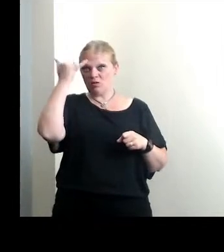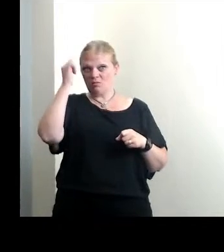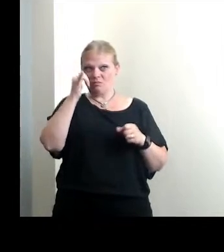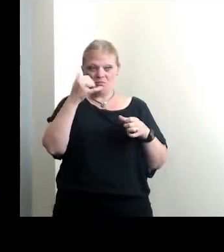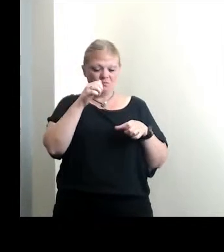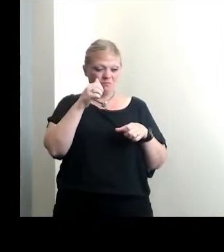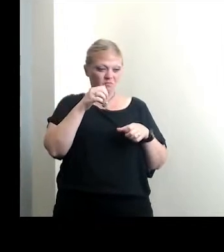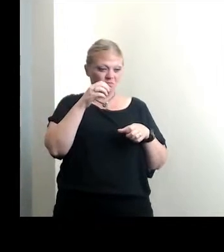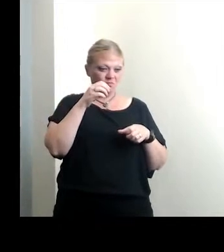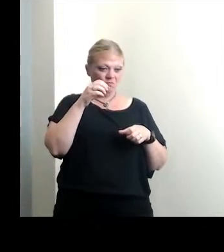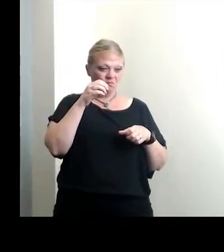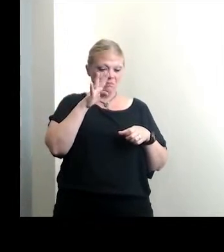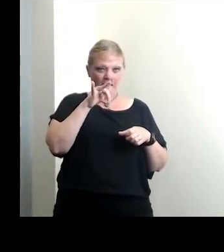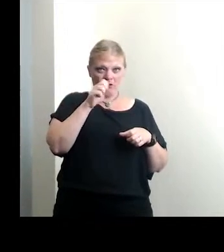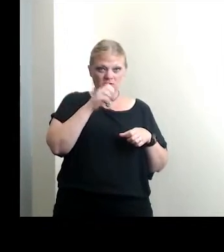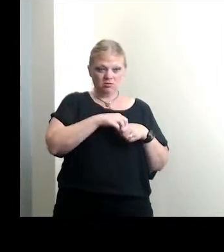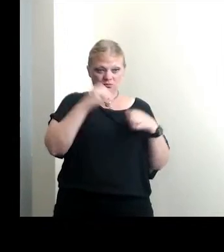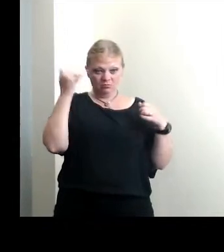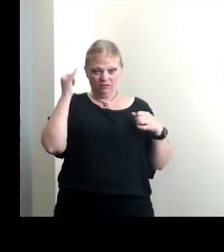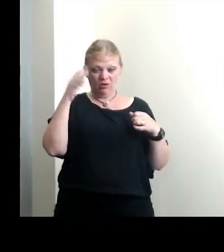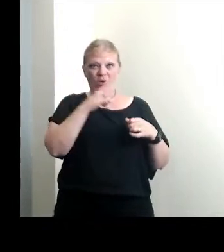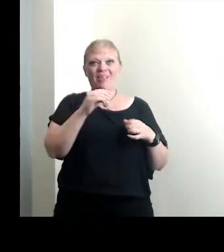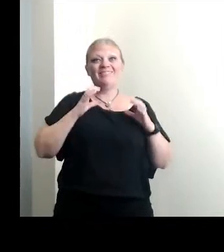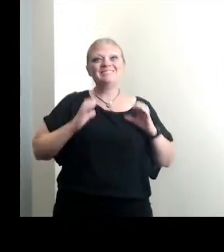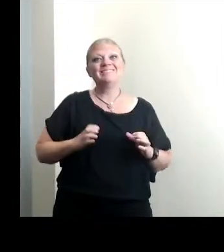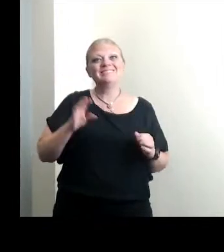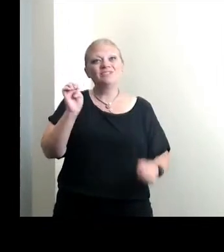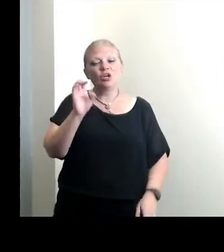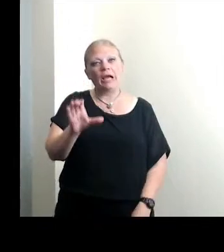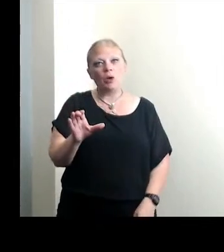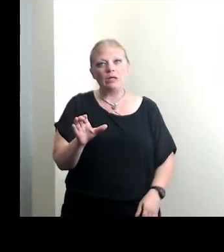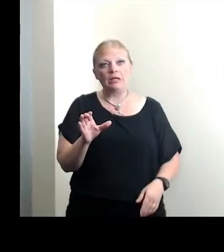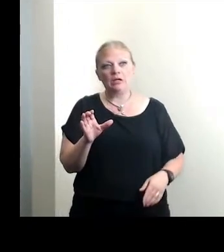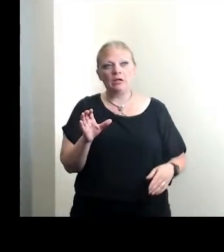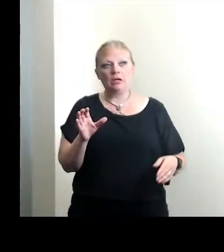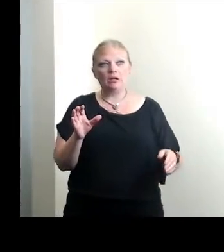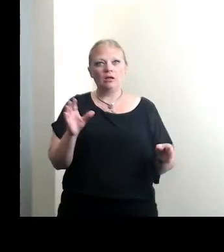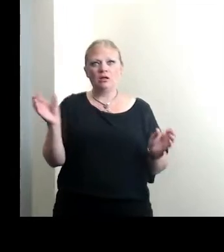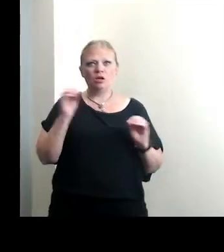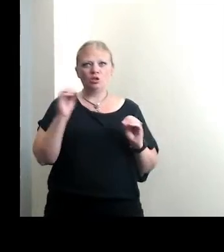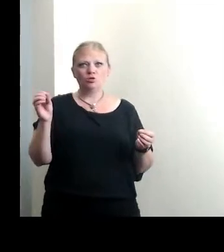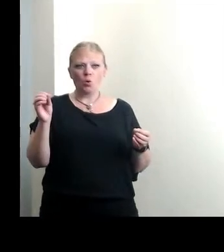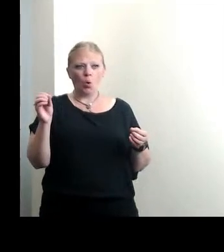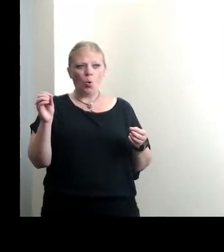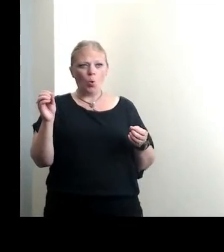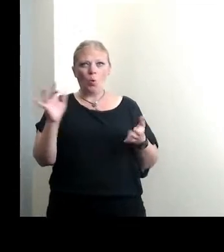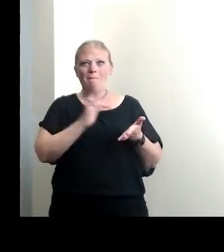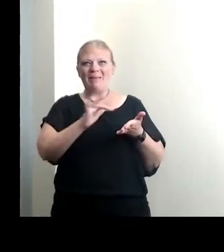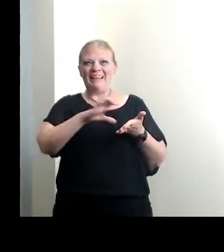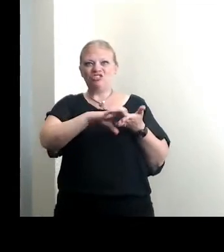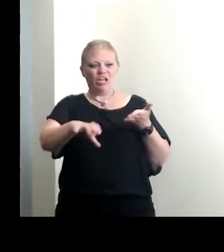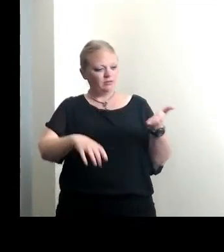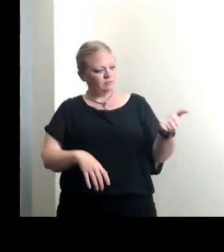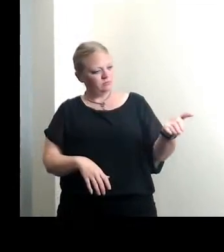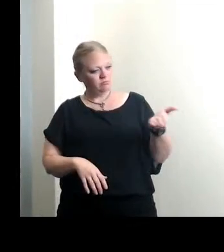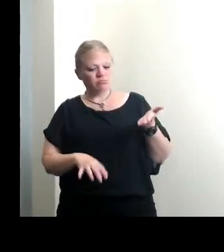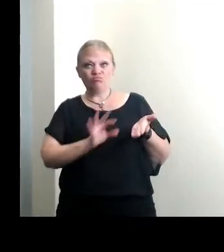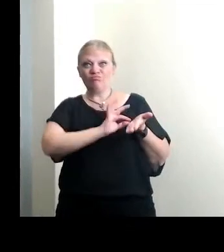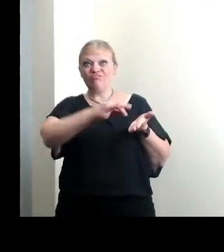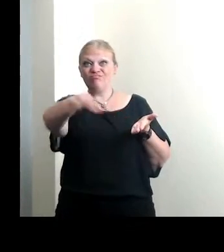but also the citizens of Erie County. There is no blank check. There will hopefully